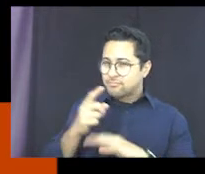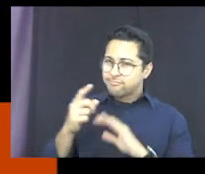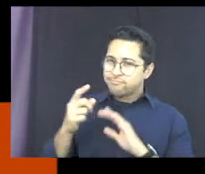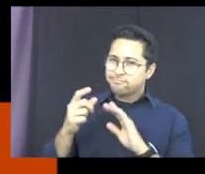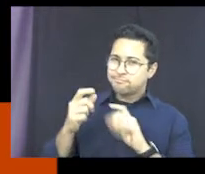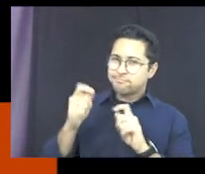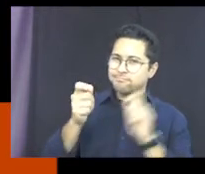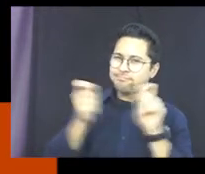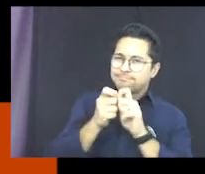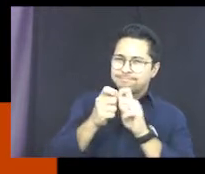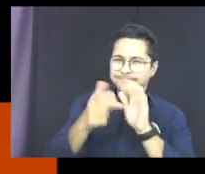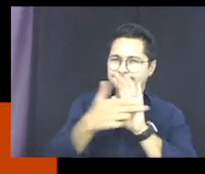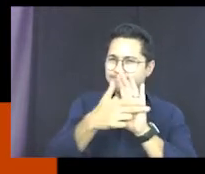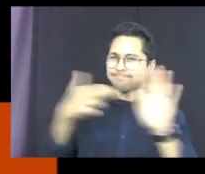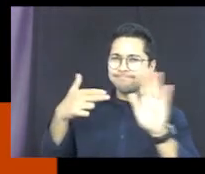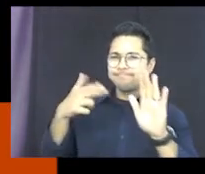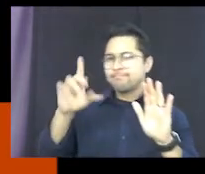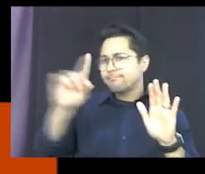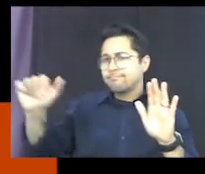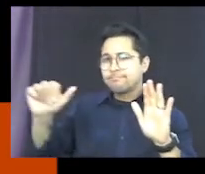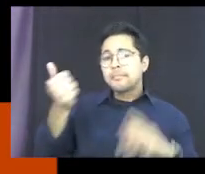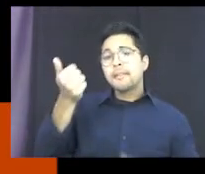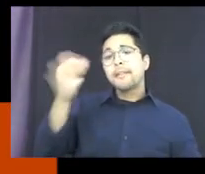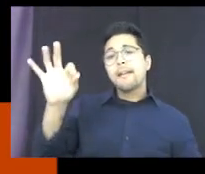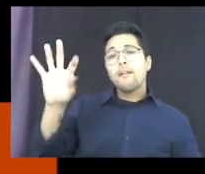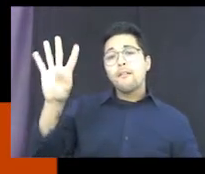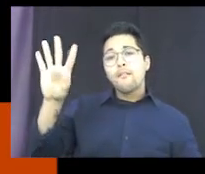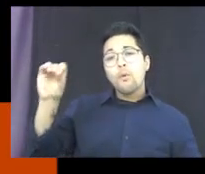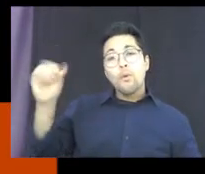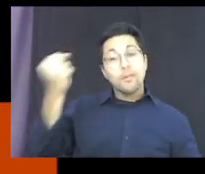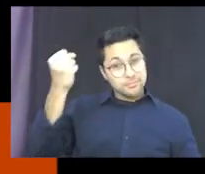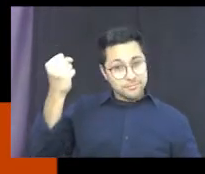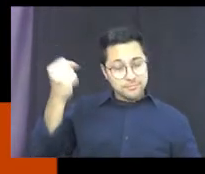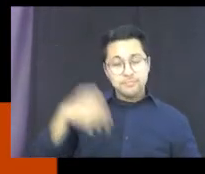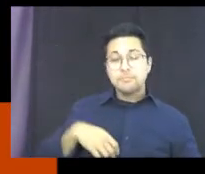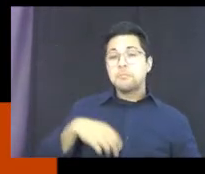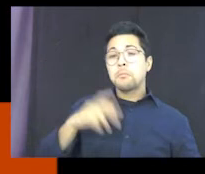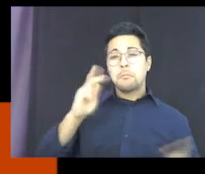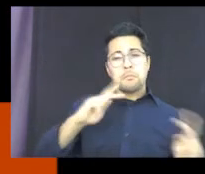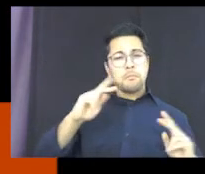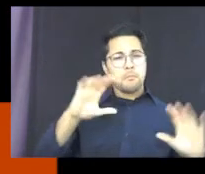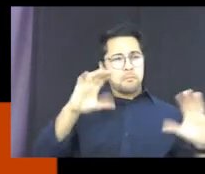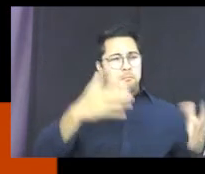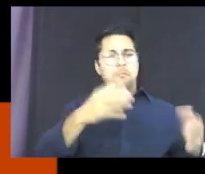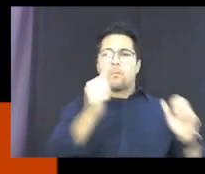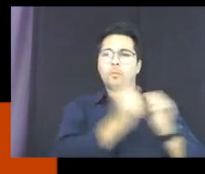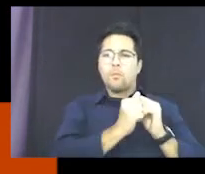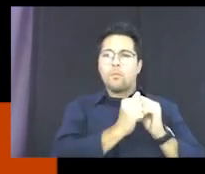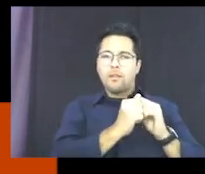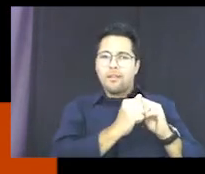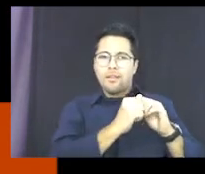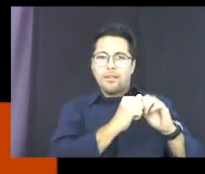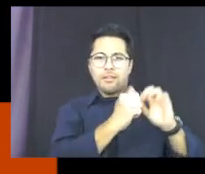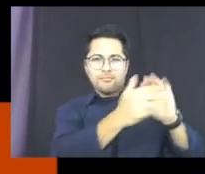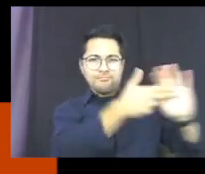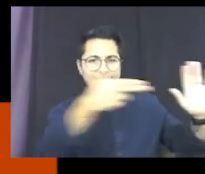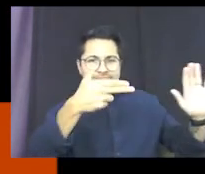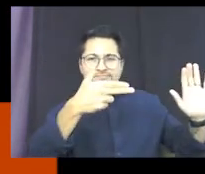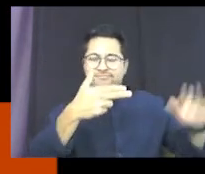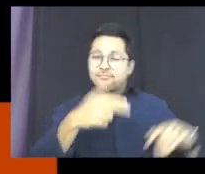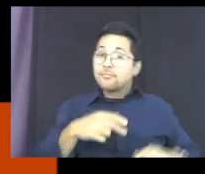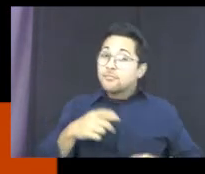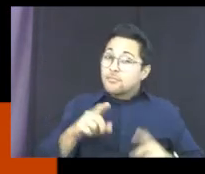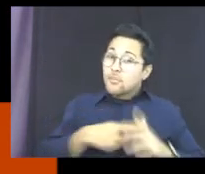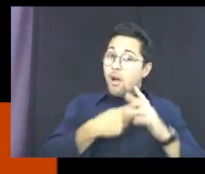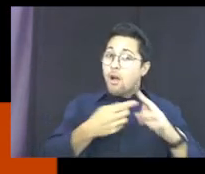distinct disability in the 1940s, the population of individuals diagnosed with autism began to